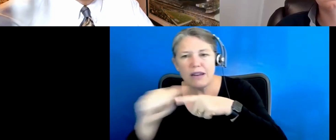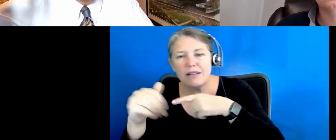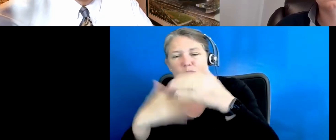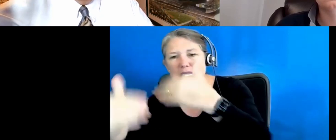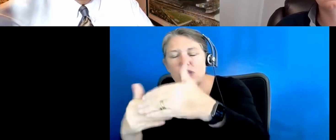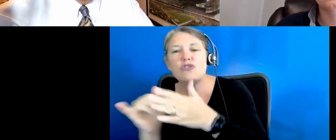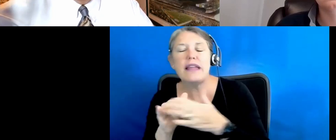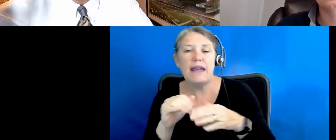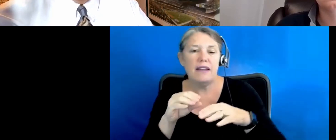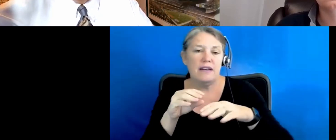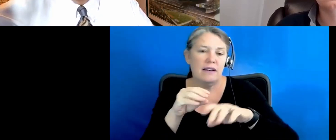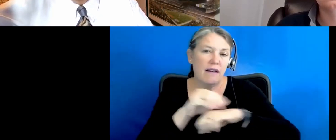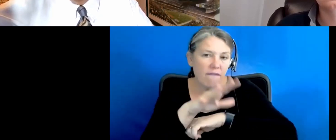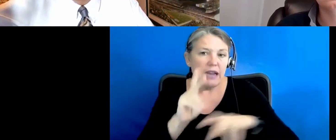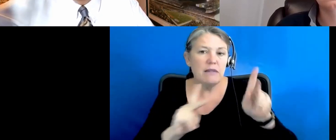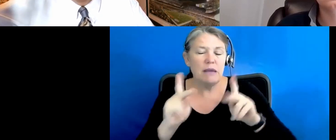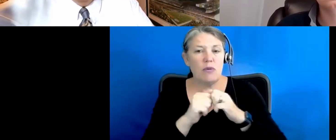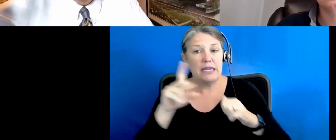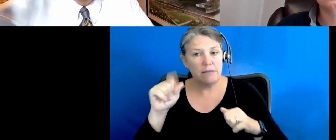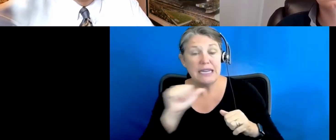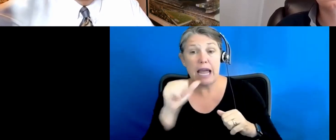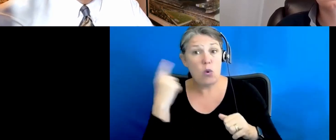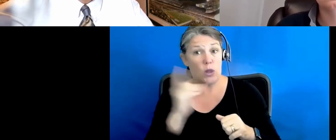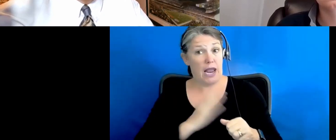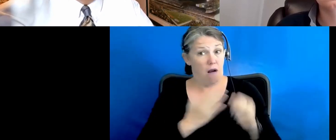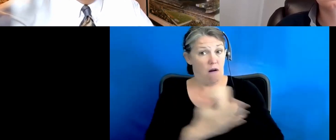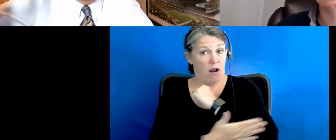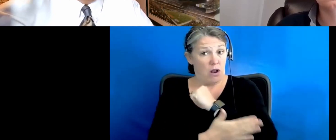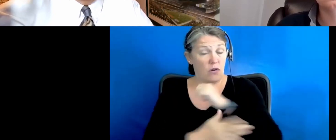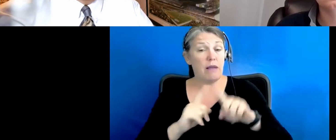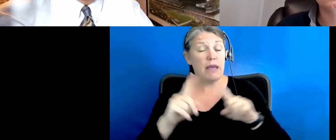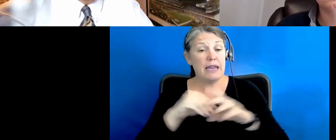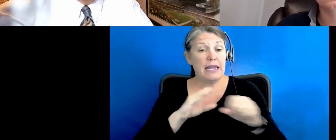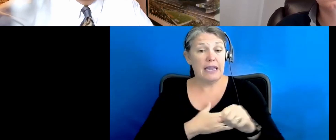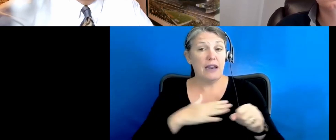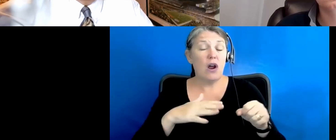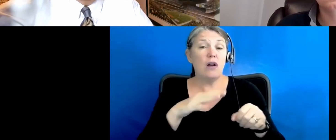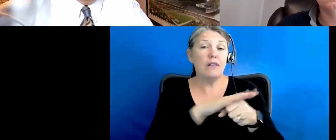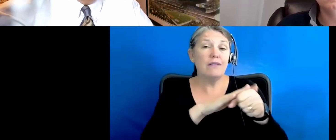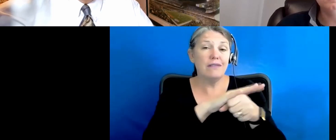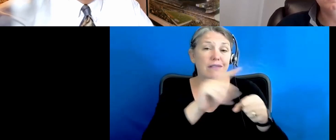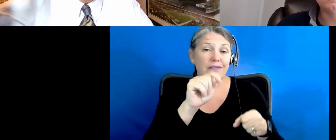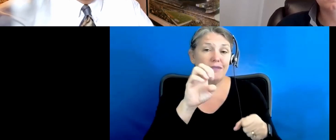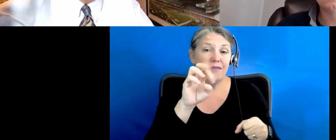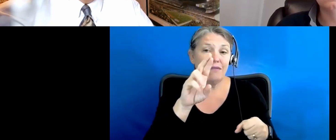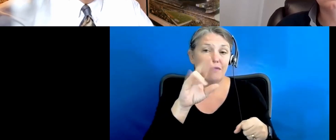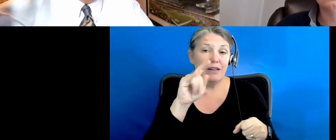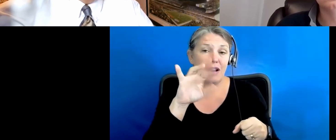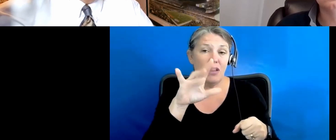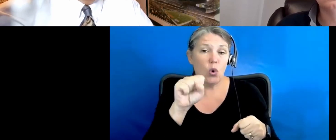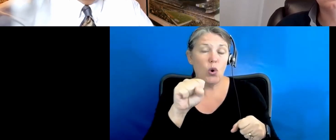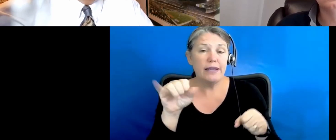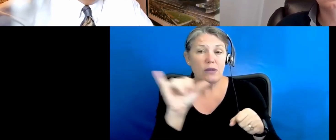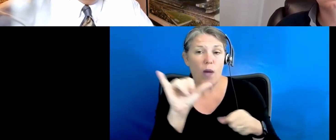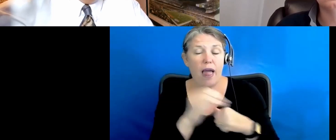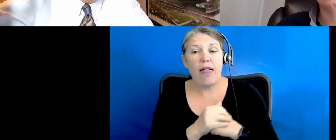that affect people with disabilities, not only in our country, but in our territories as well. Finally,